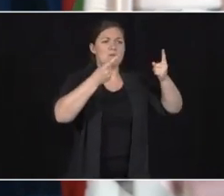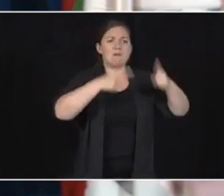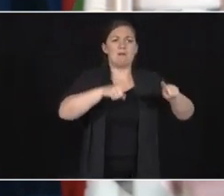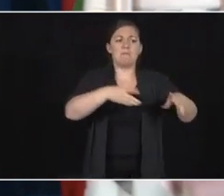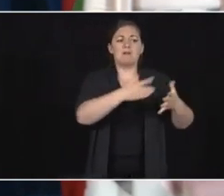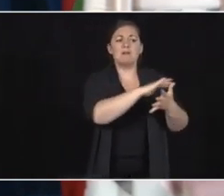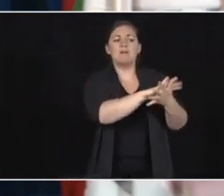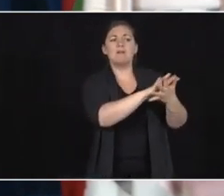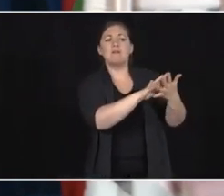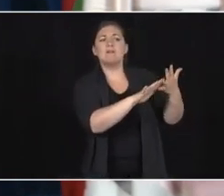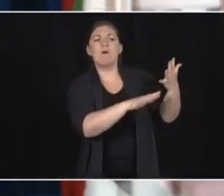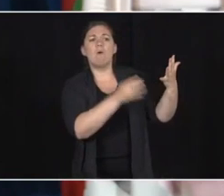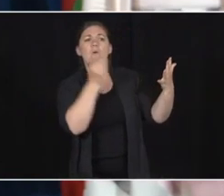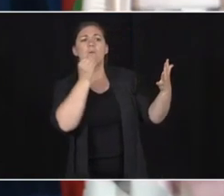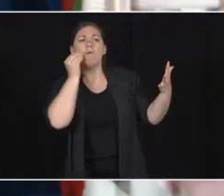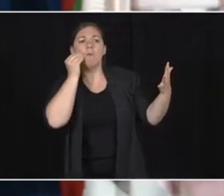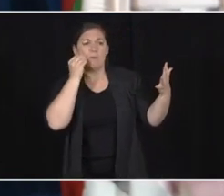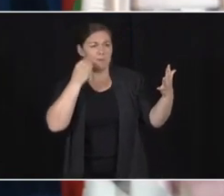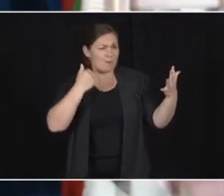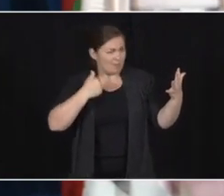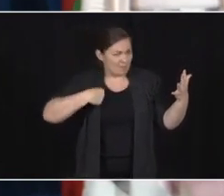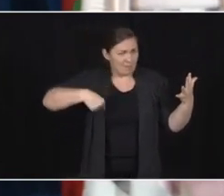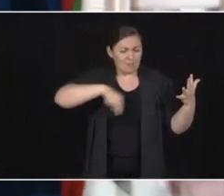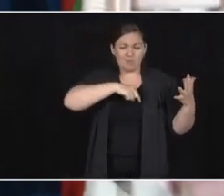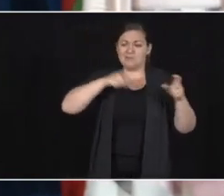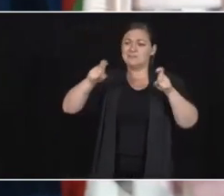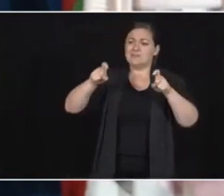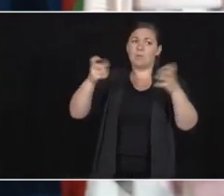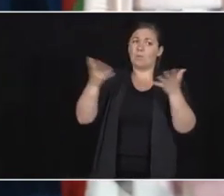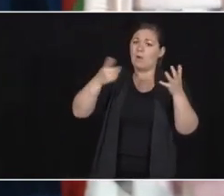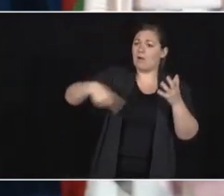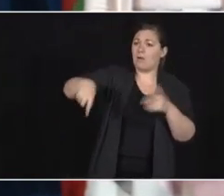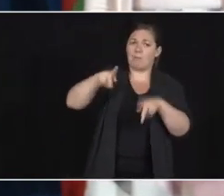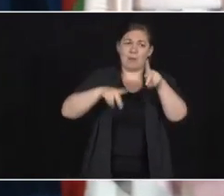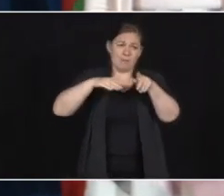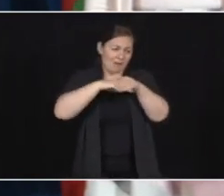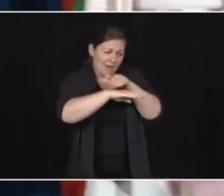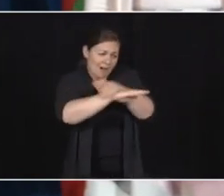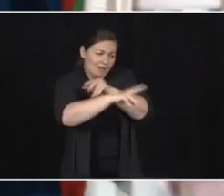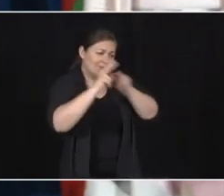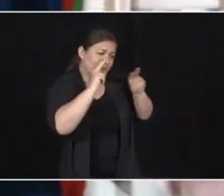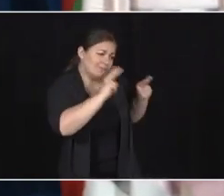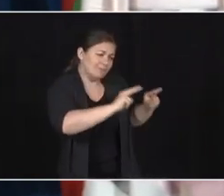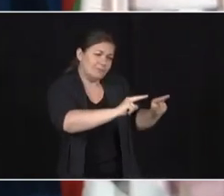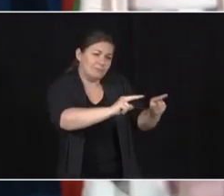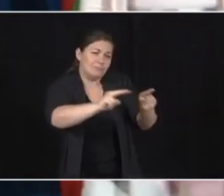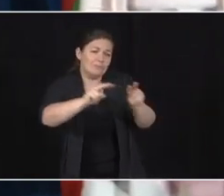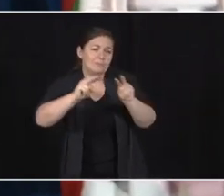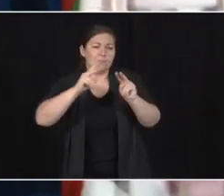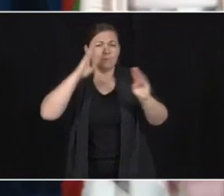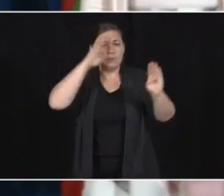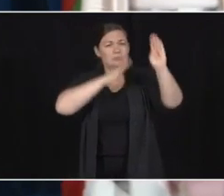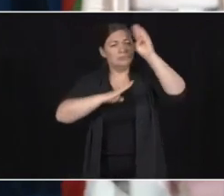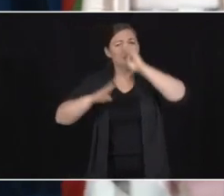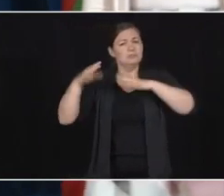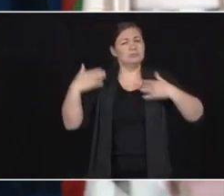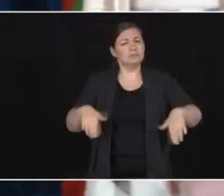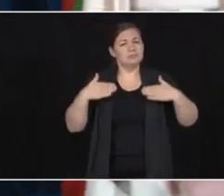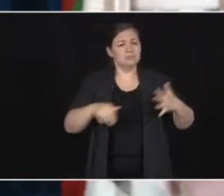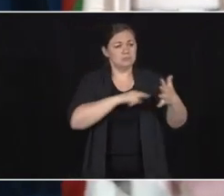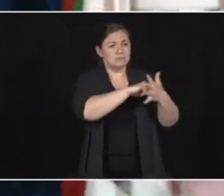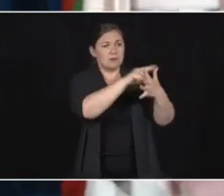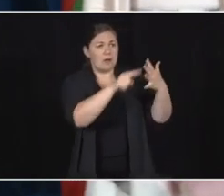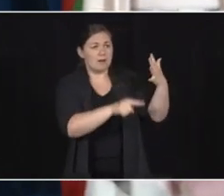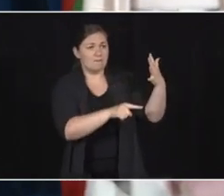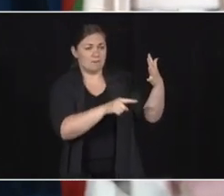We need boots on the ground. I want eyes and ears in the homes that we're most worried about, keeping a close